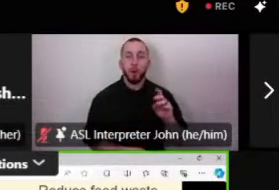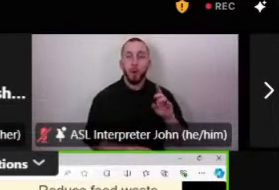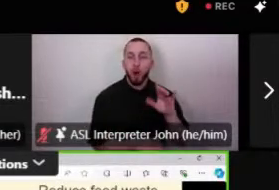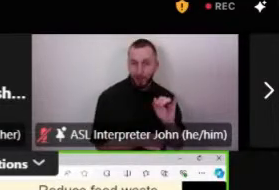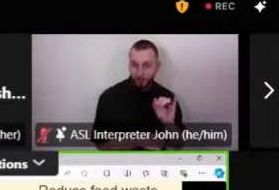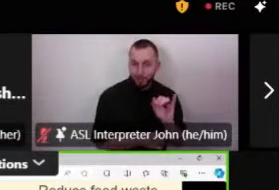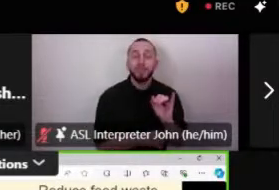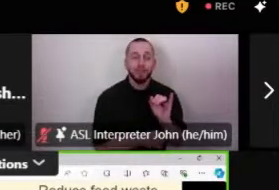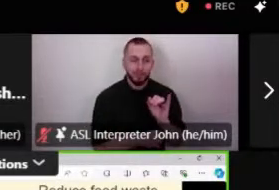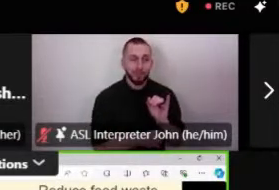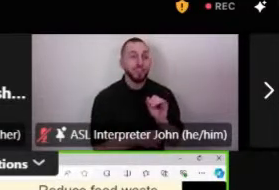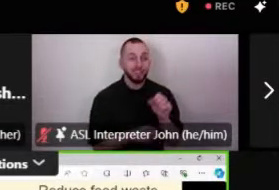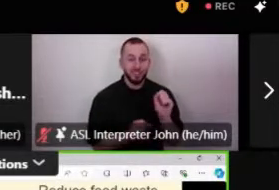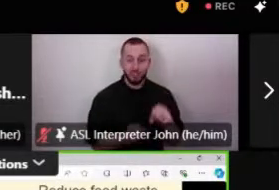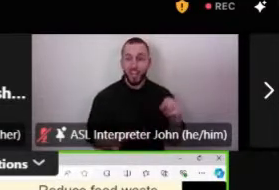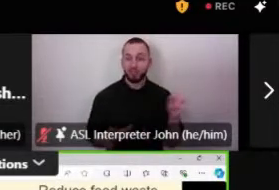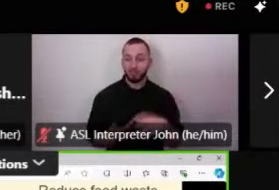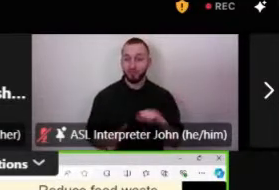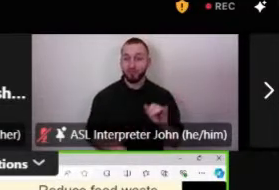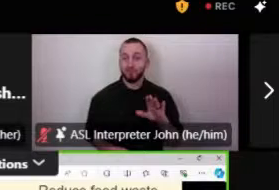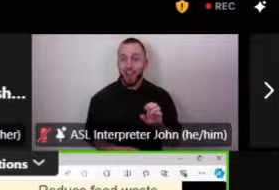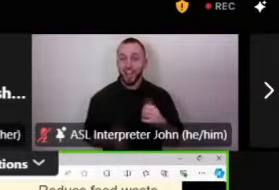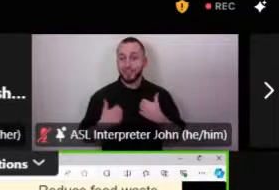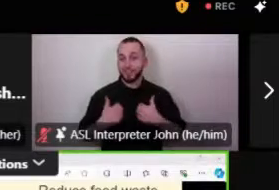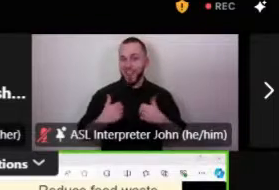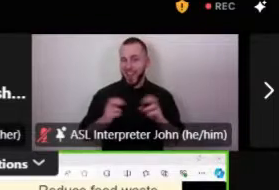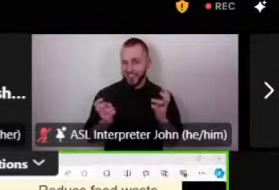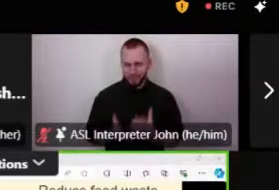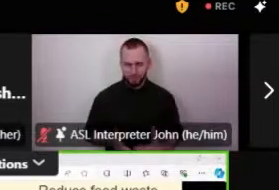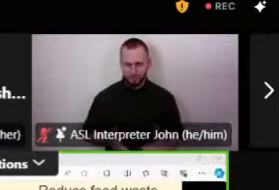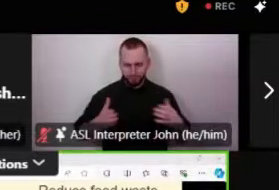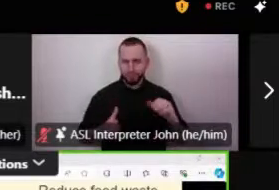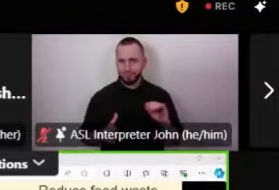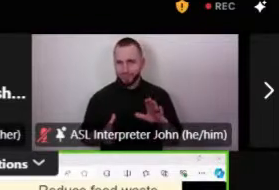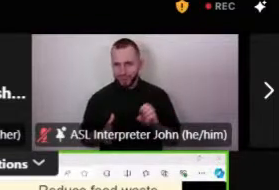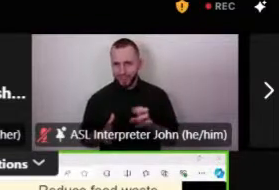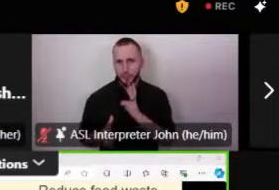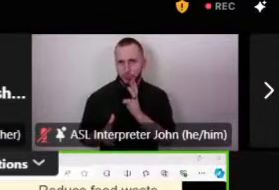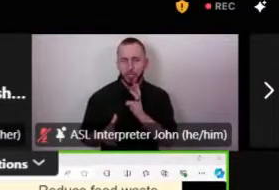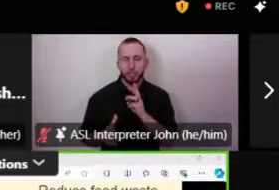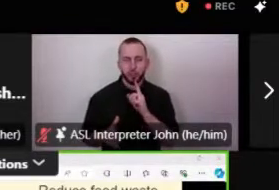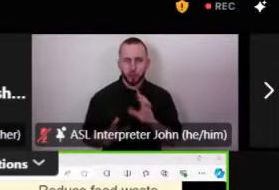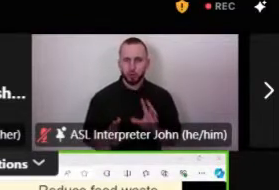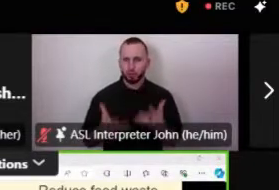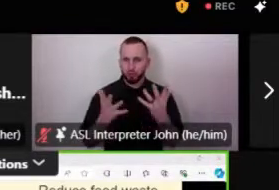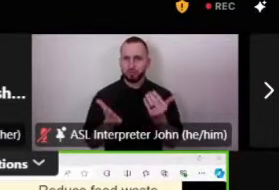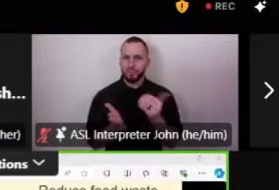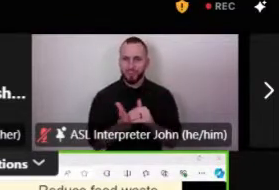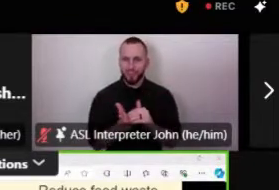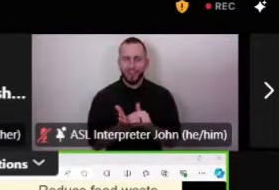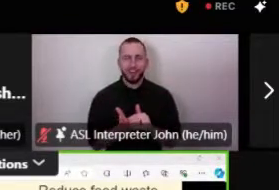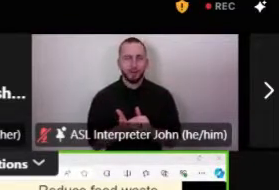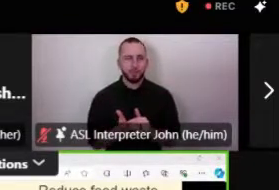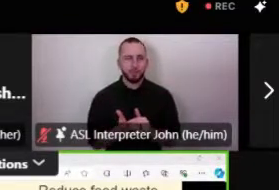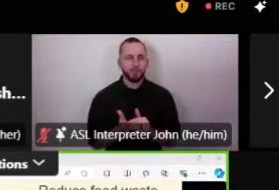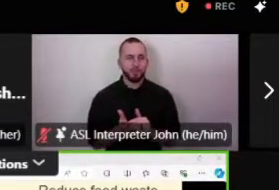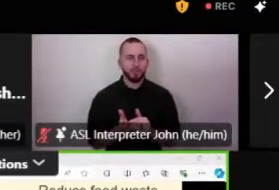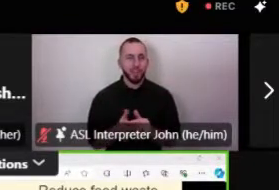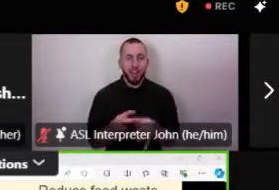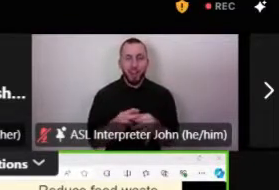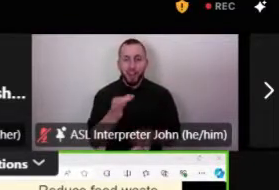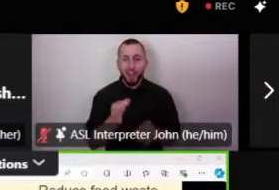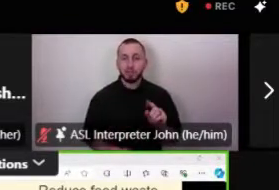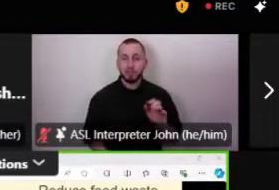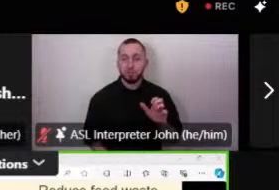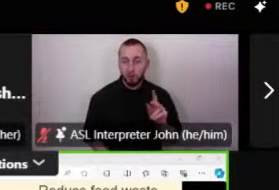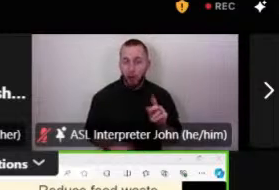be thrown in an ice bath to give it a little bit more life. And then you are also able to use the stalks. So thinking about